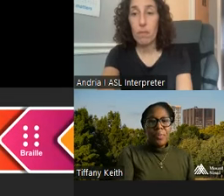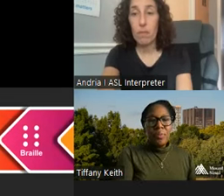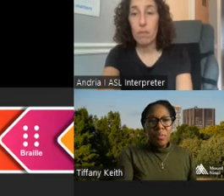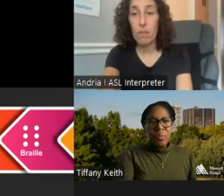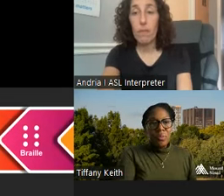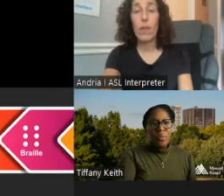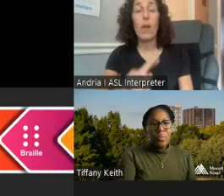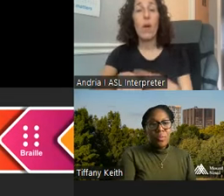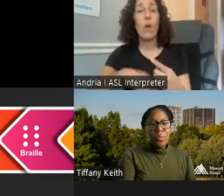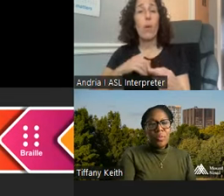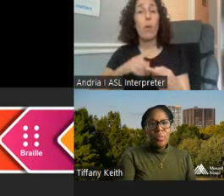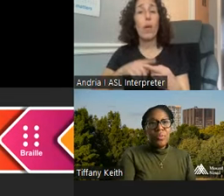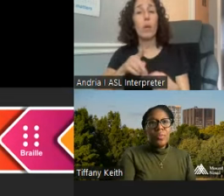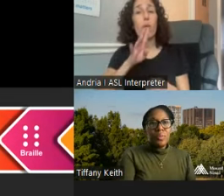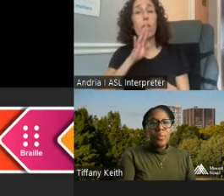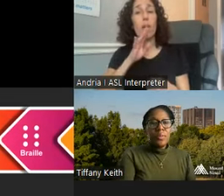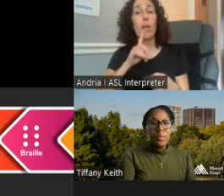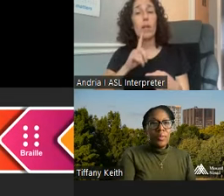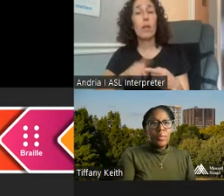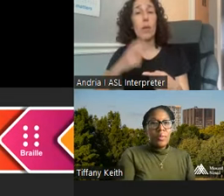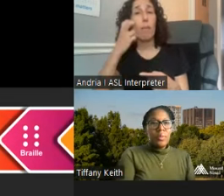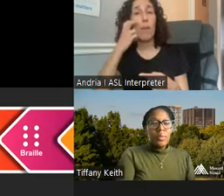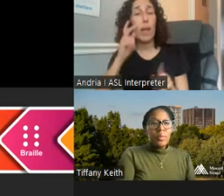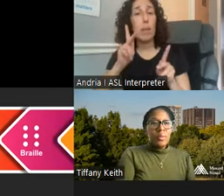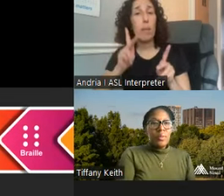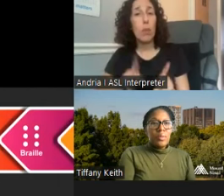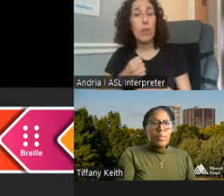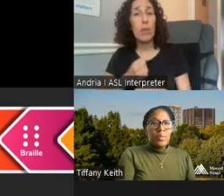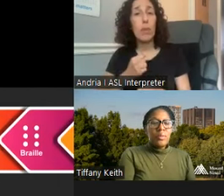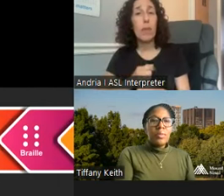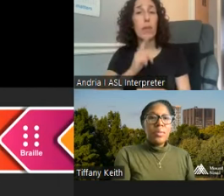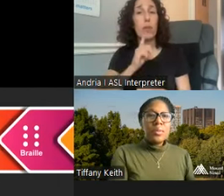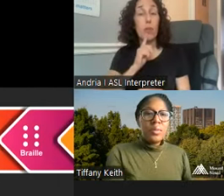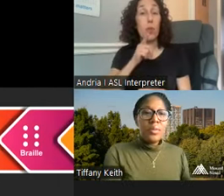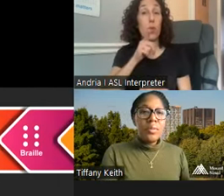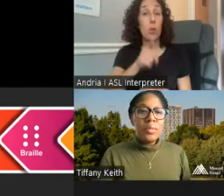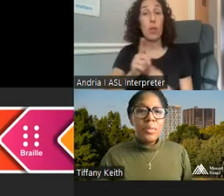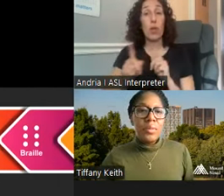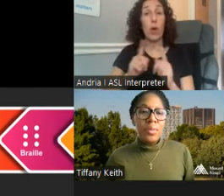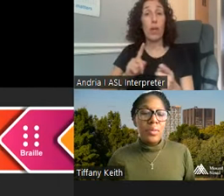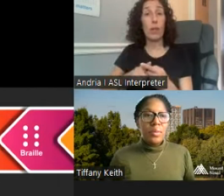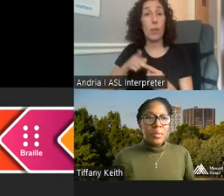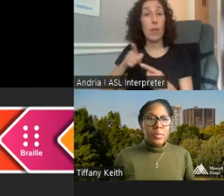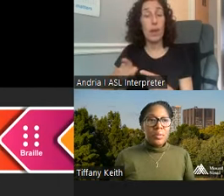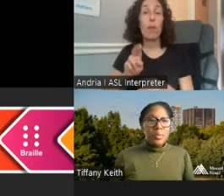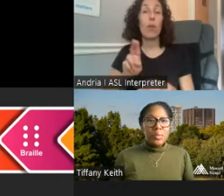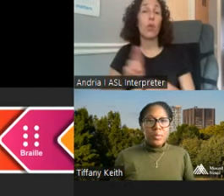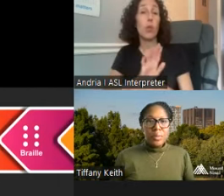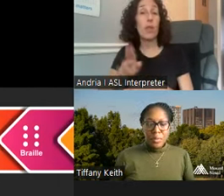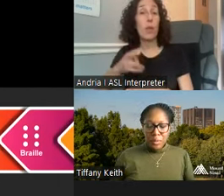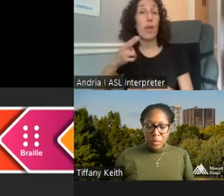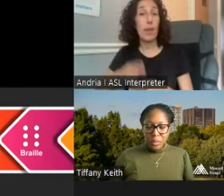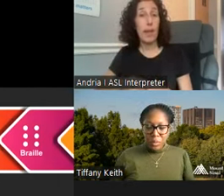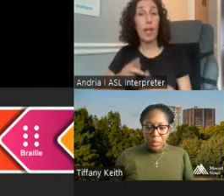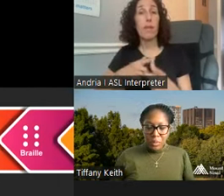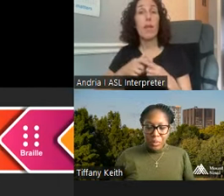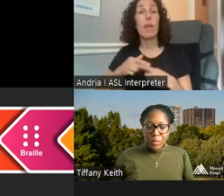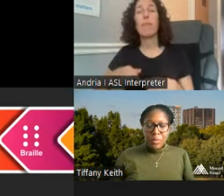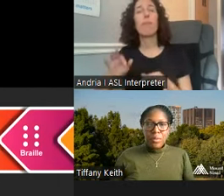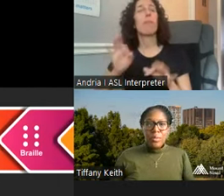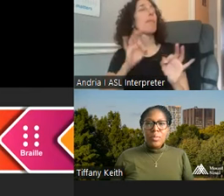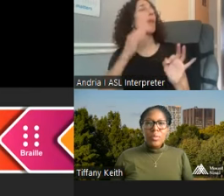sure that they understand it's them that you're talking to. If you know their name, it's always helpful to use it so that they know you're talking to